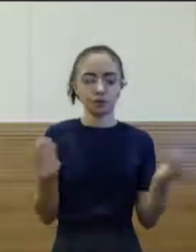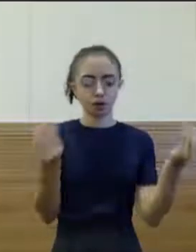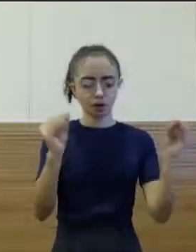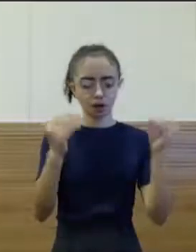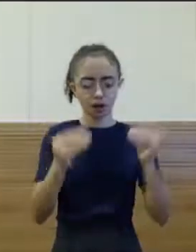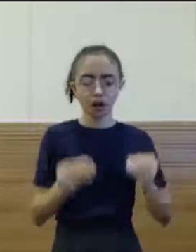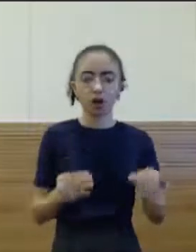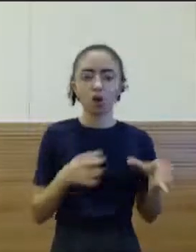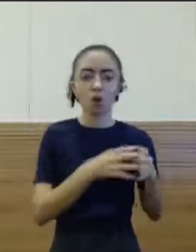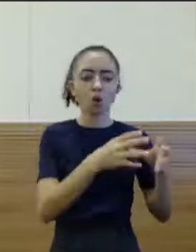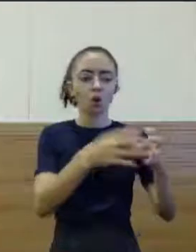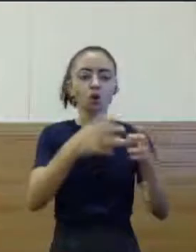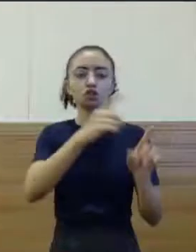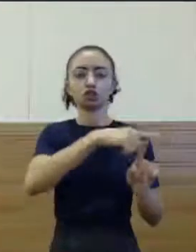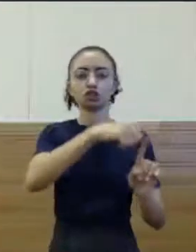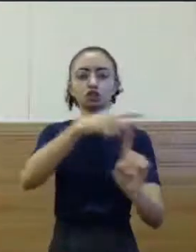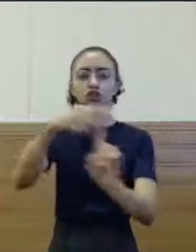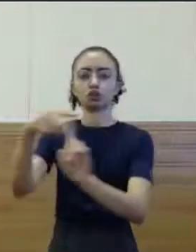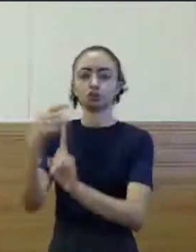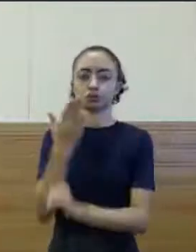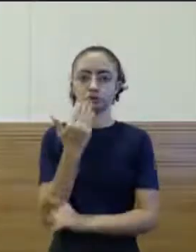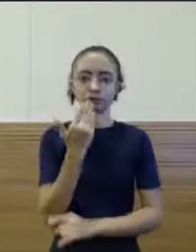groups.